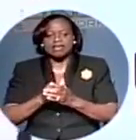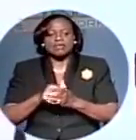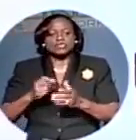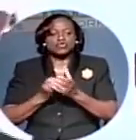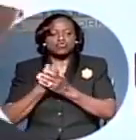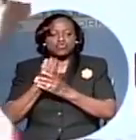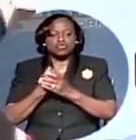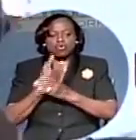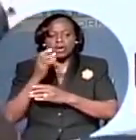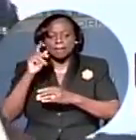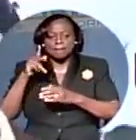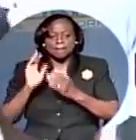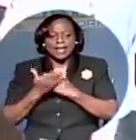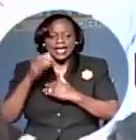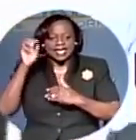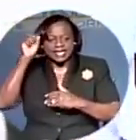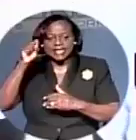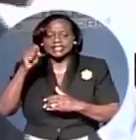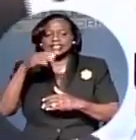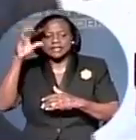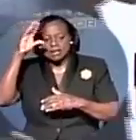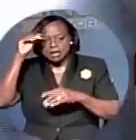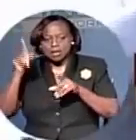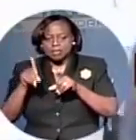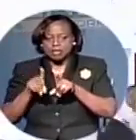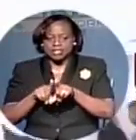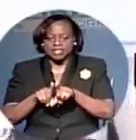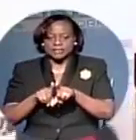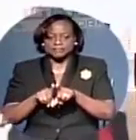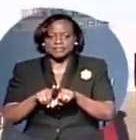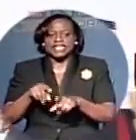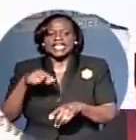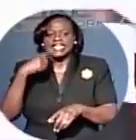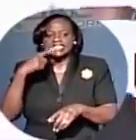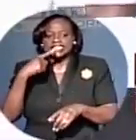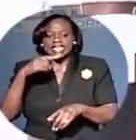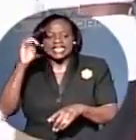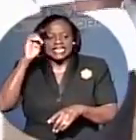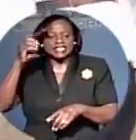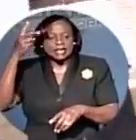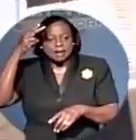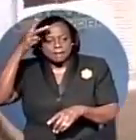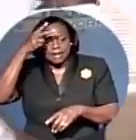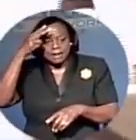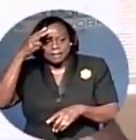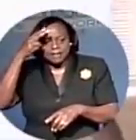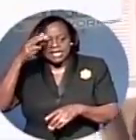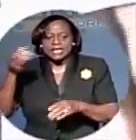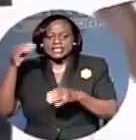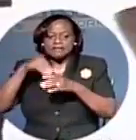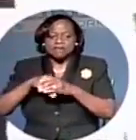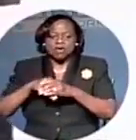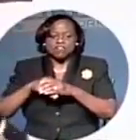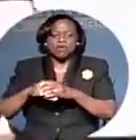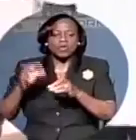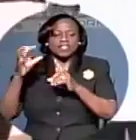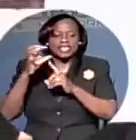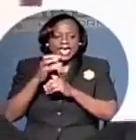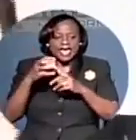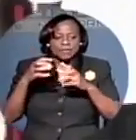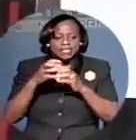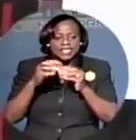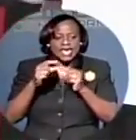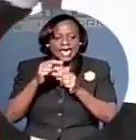And despite Tito's quiet disposition, she said the former barber and handyman was involved in gang-related activities, smoked